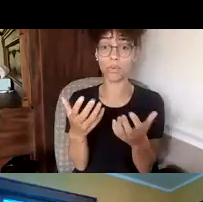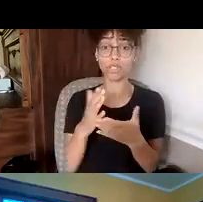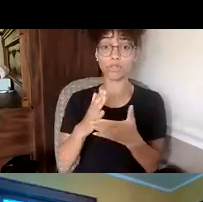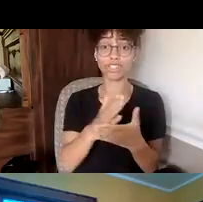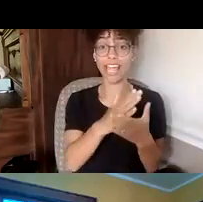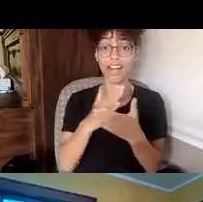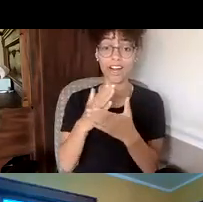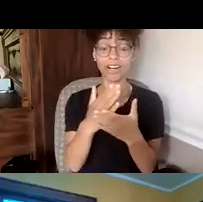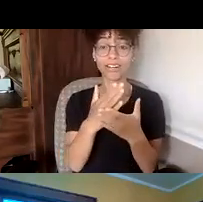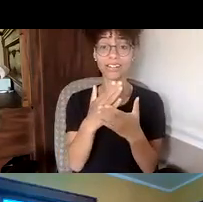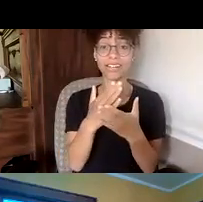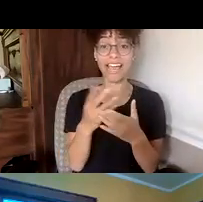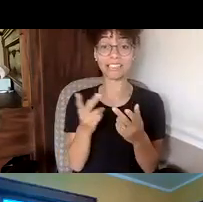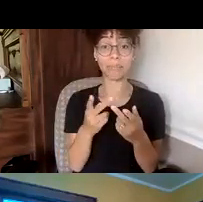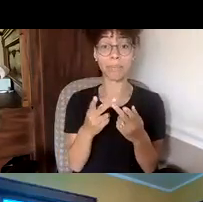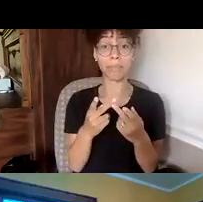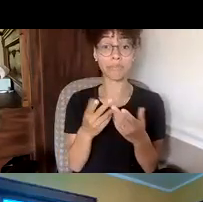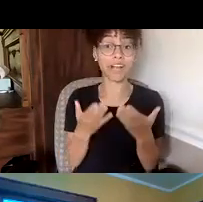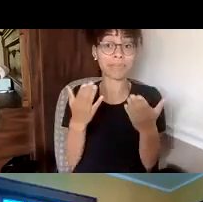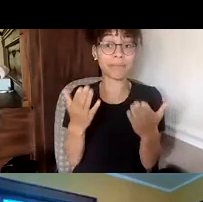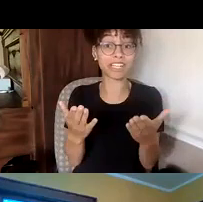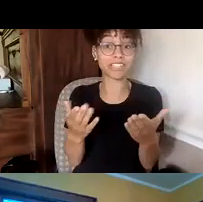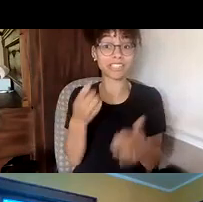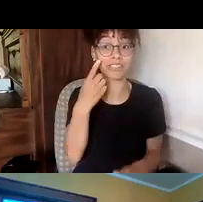as possible recommendations.